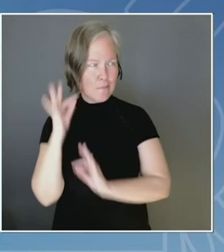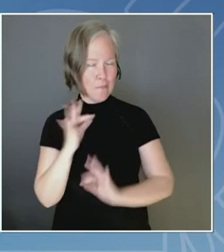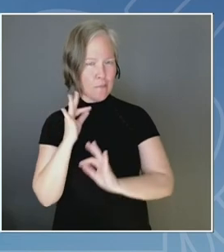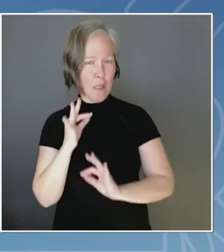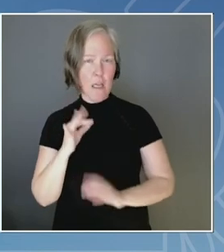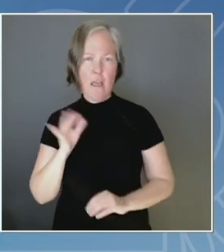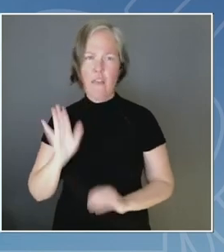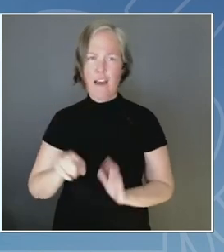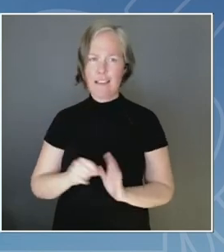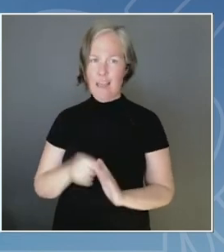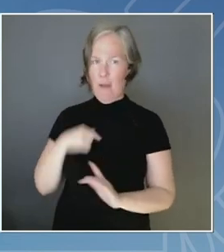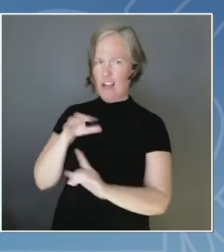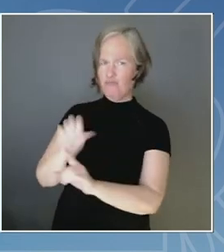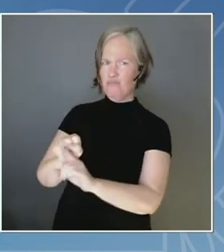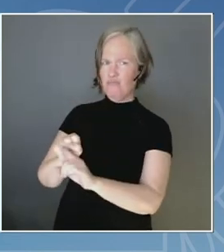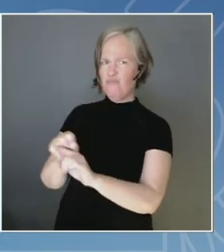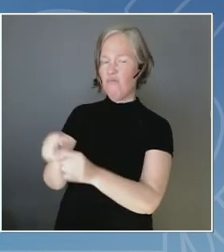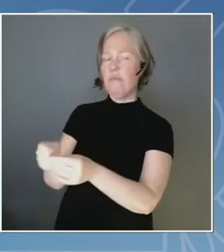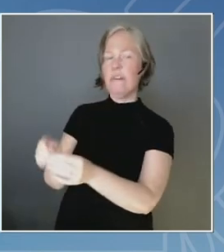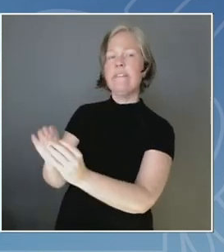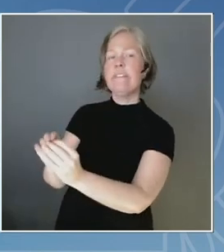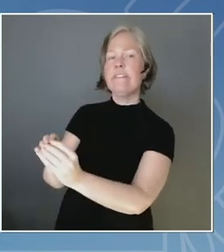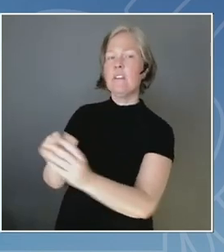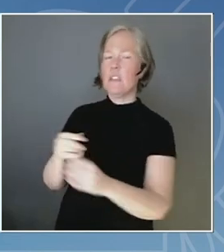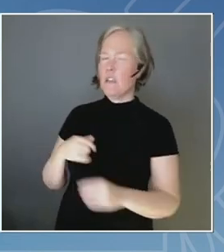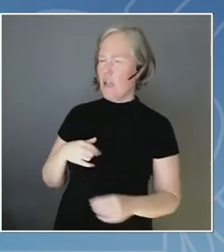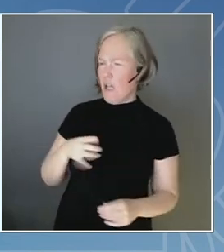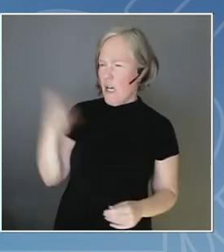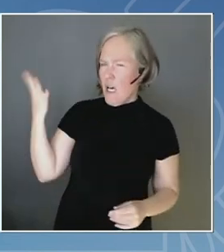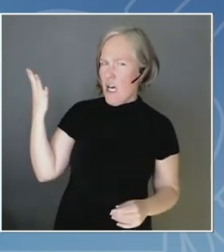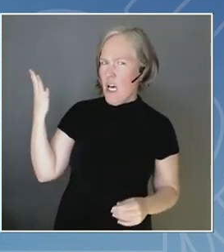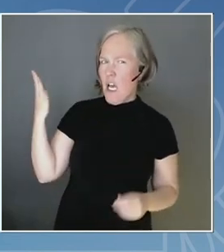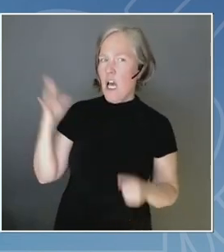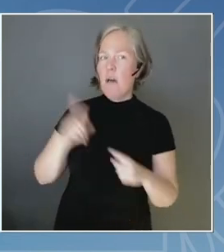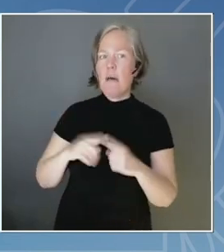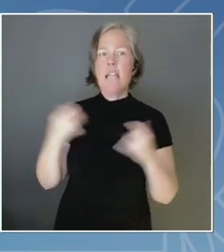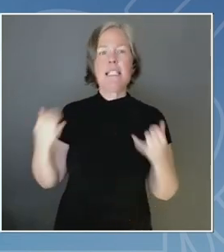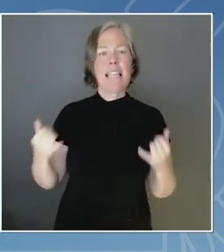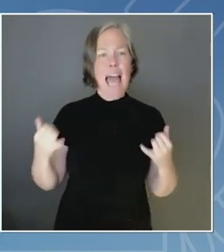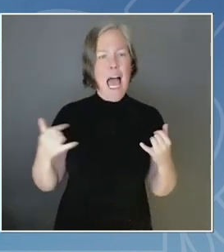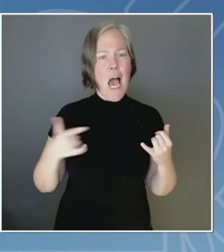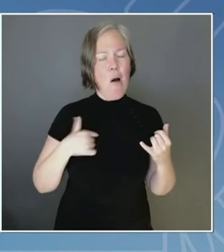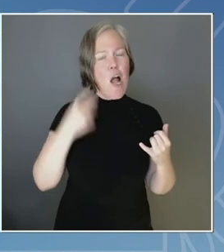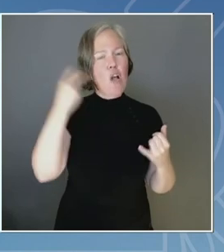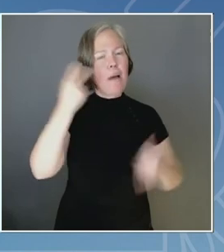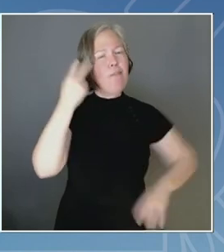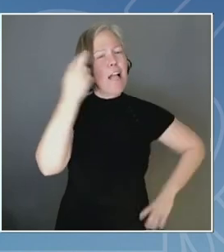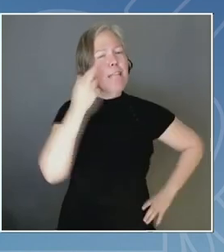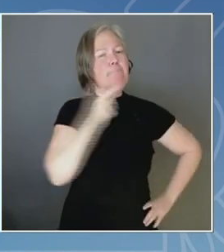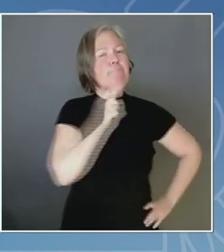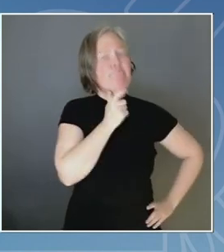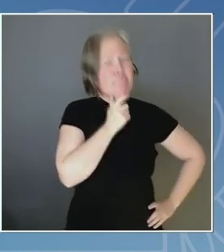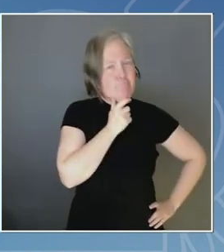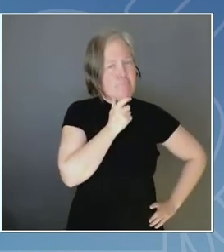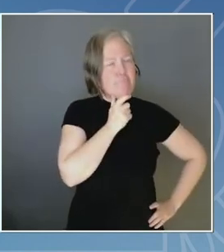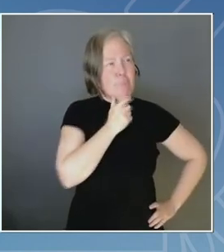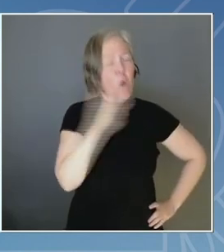how much we've really come a long way. And I see even in countries as democratic as those in Western